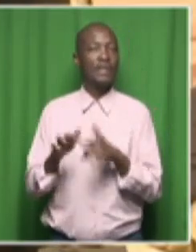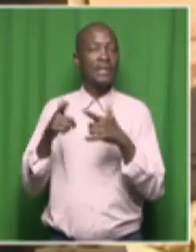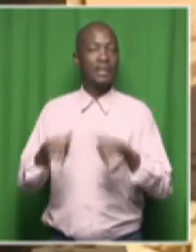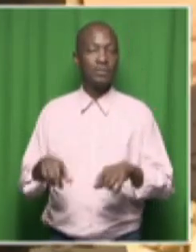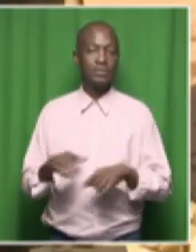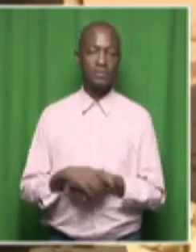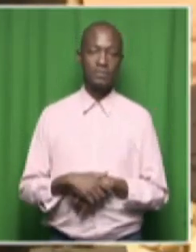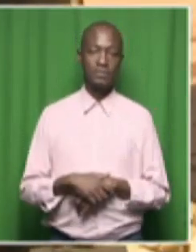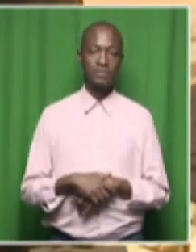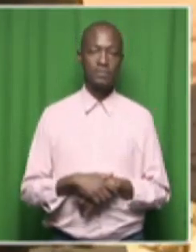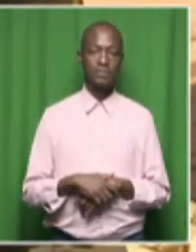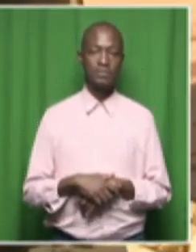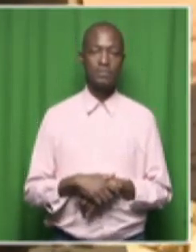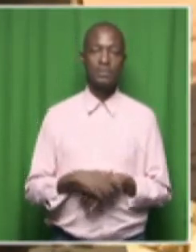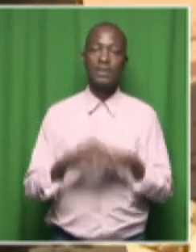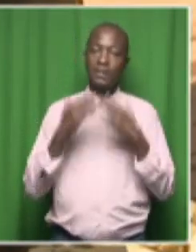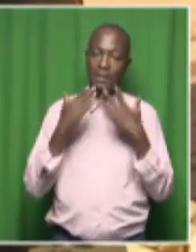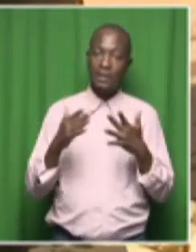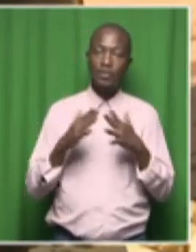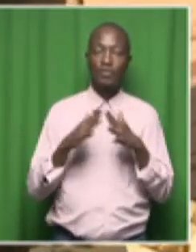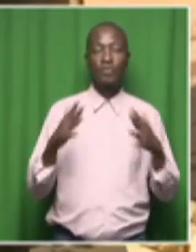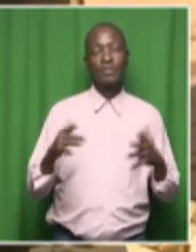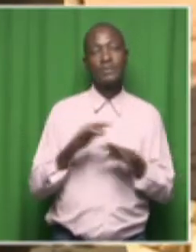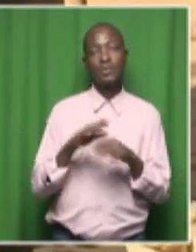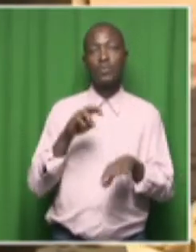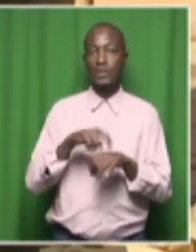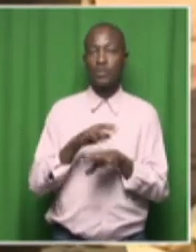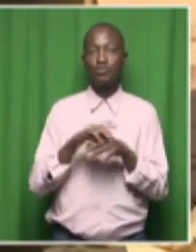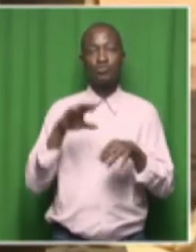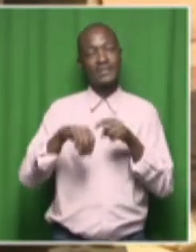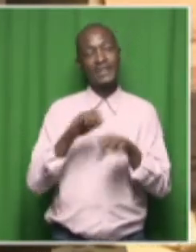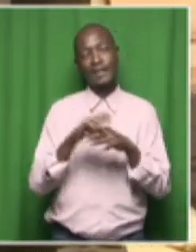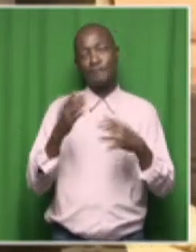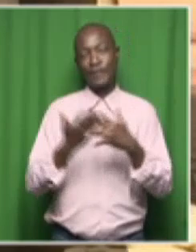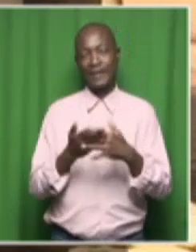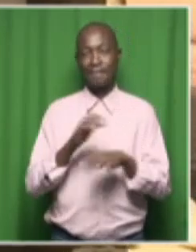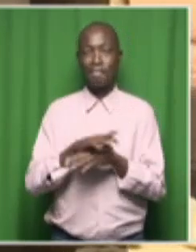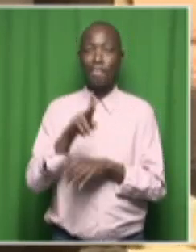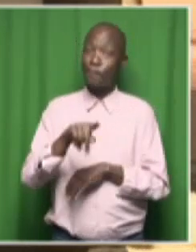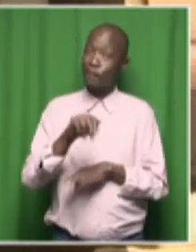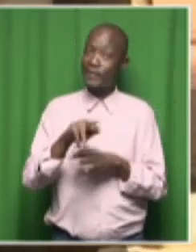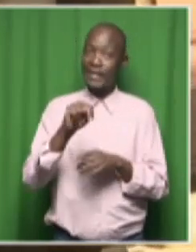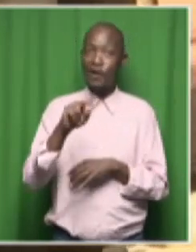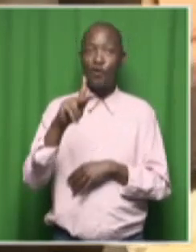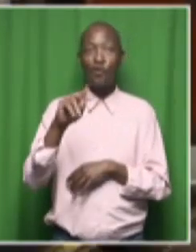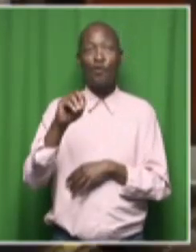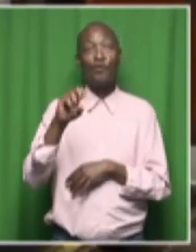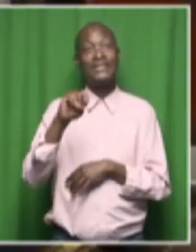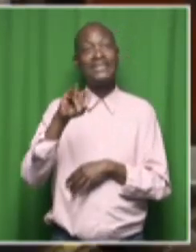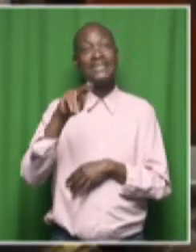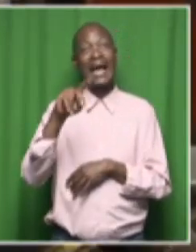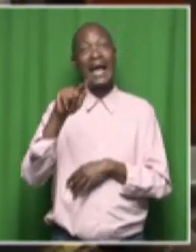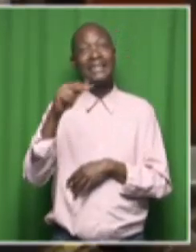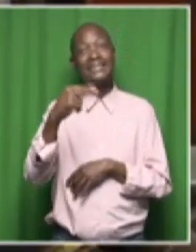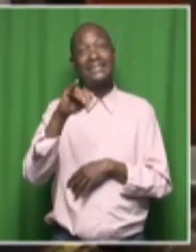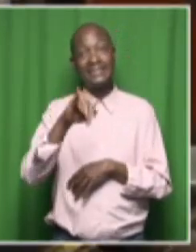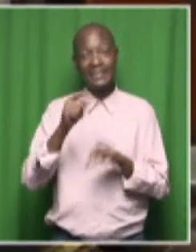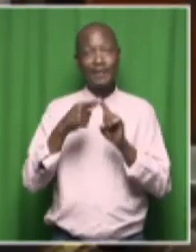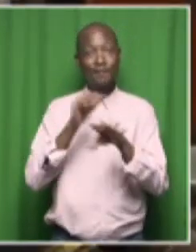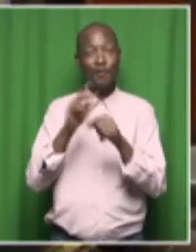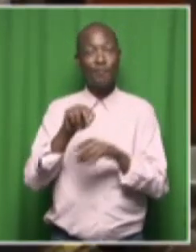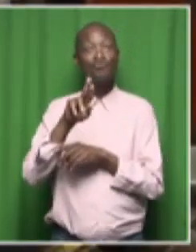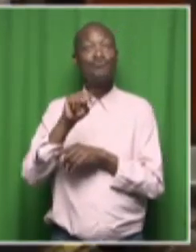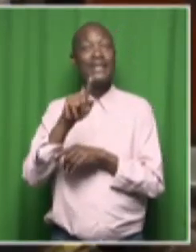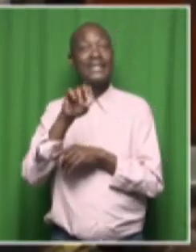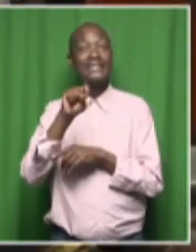Prof, thank you so much for talking to us. We need to take a break. Professor Nkosinathi Ngcobo from UNISA talking to us about